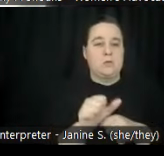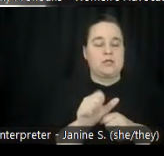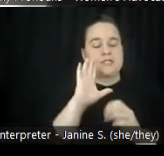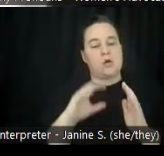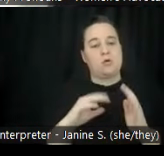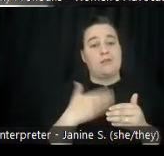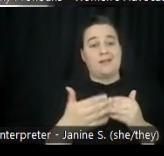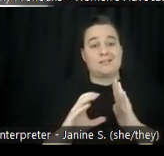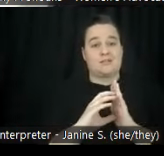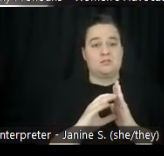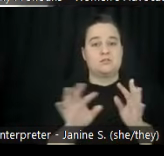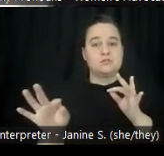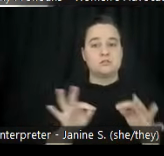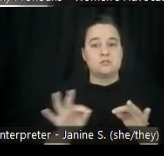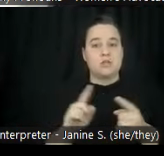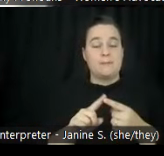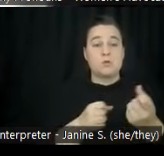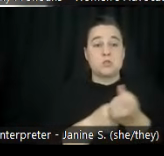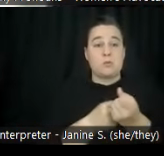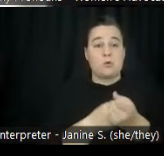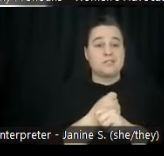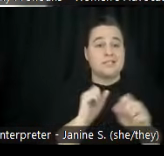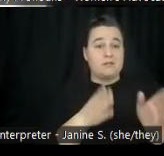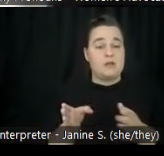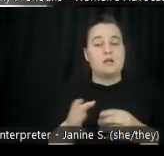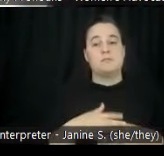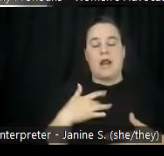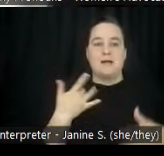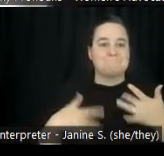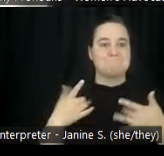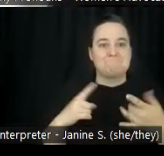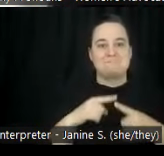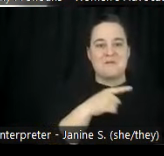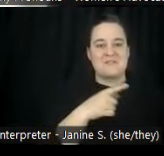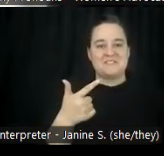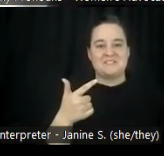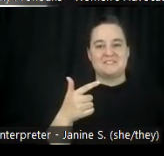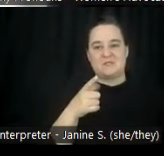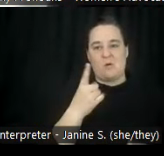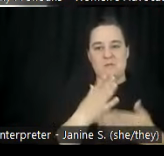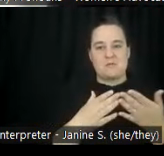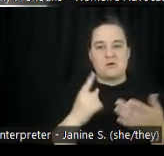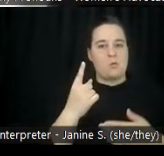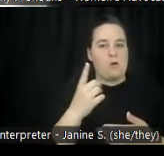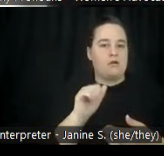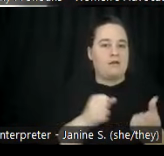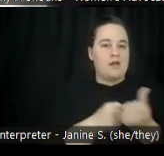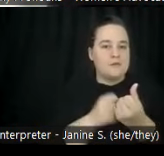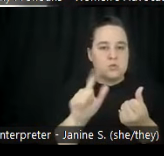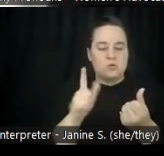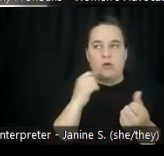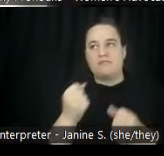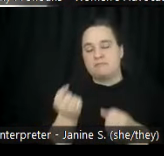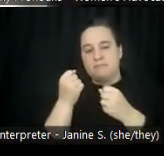a little bit more about safety and support planning, but I just got really excited about this one element. That's one advocacy tool among many